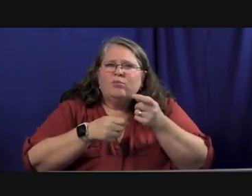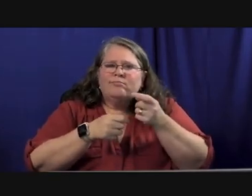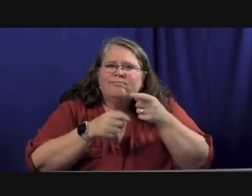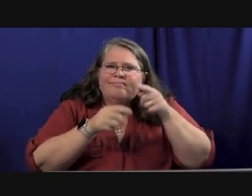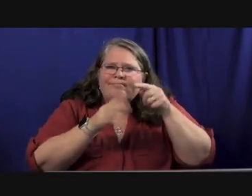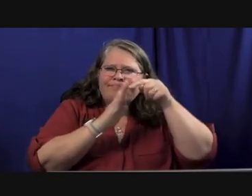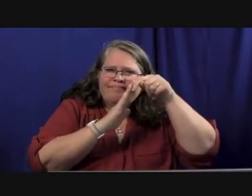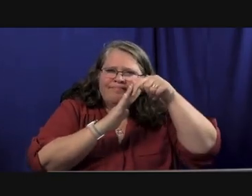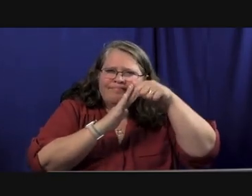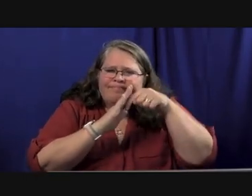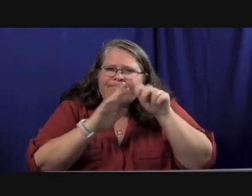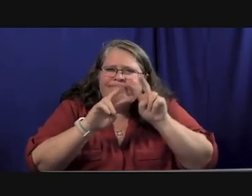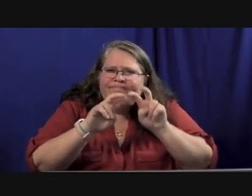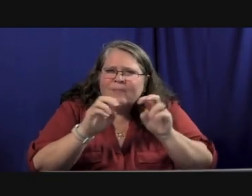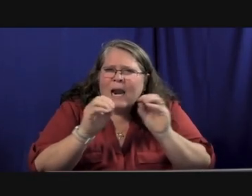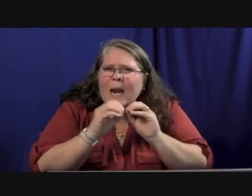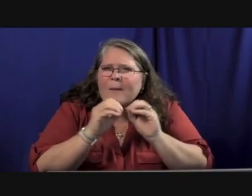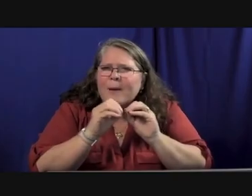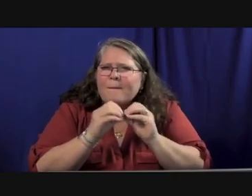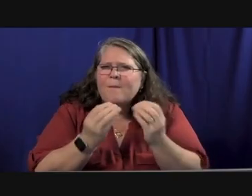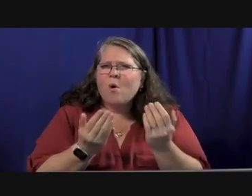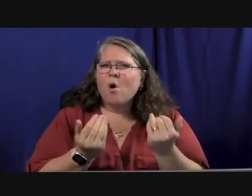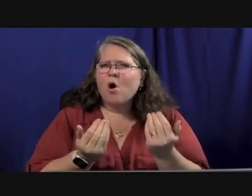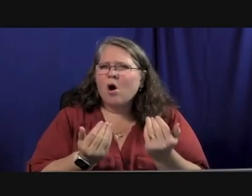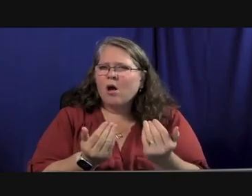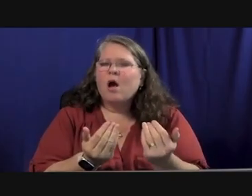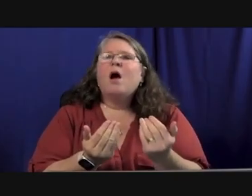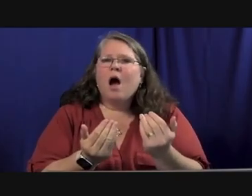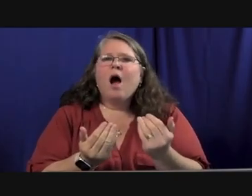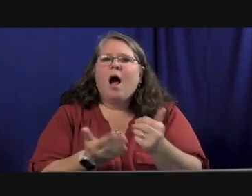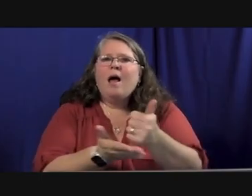which is the, I won't say issue, but just